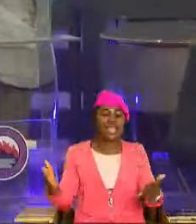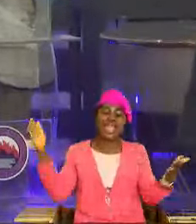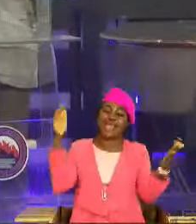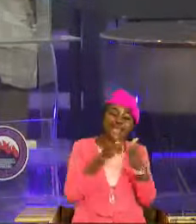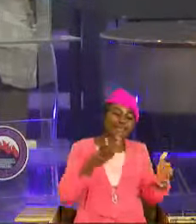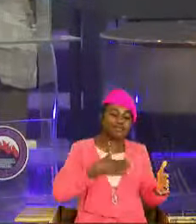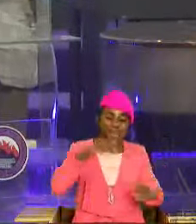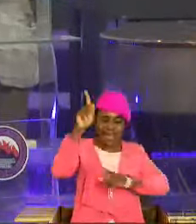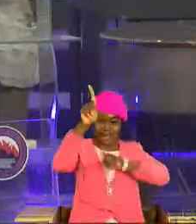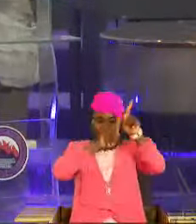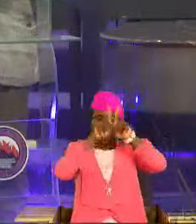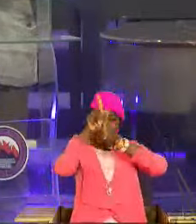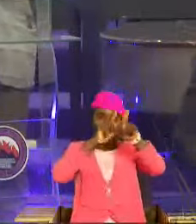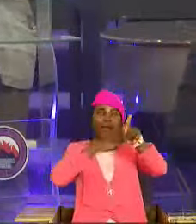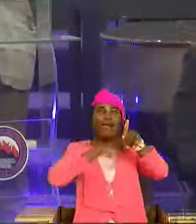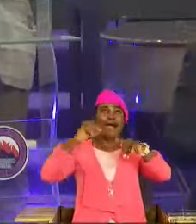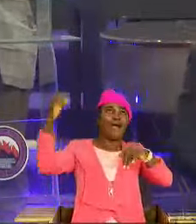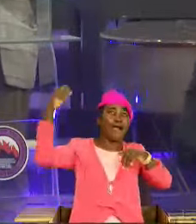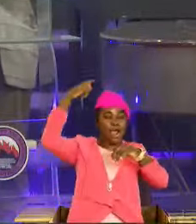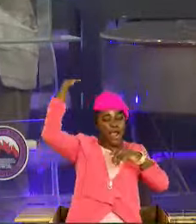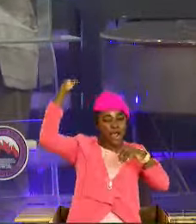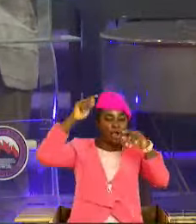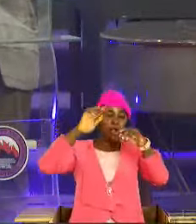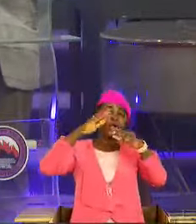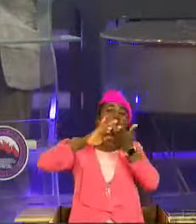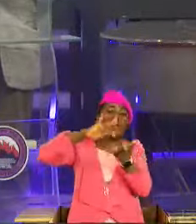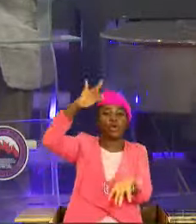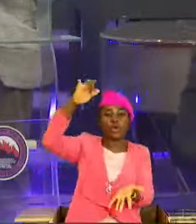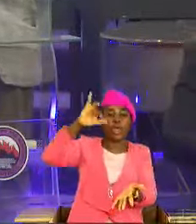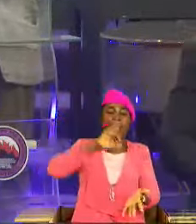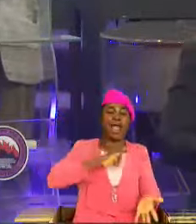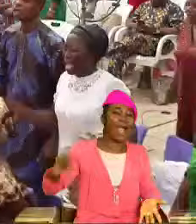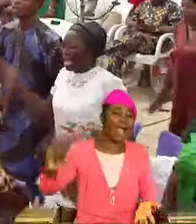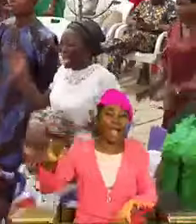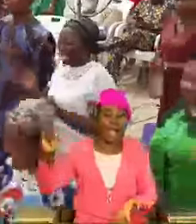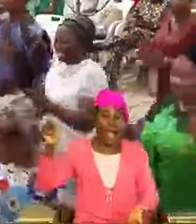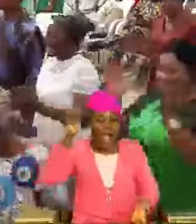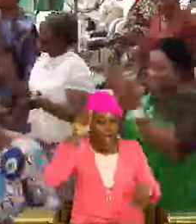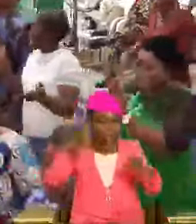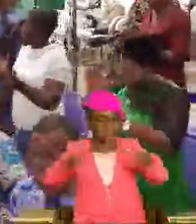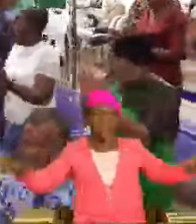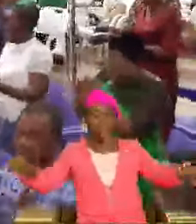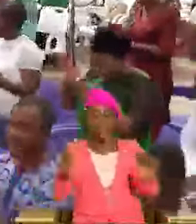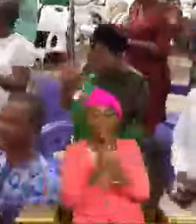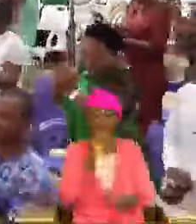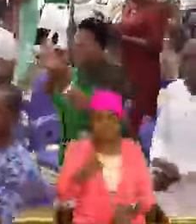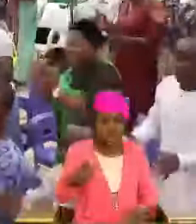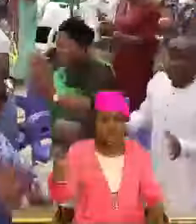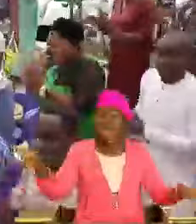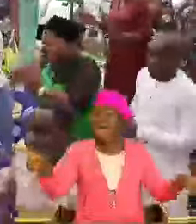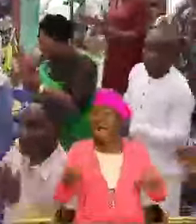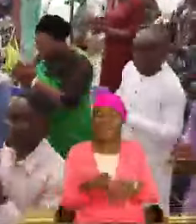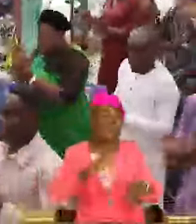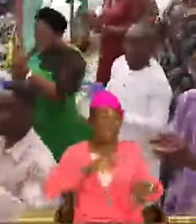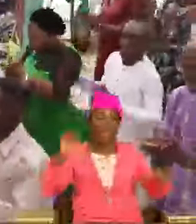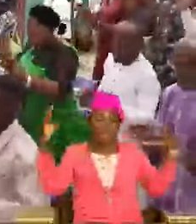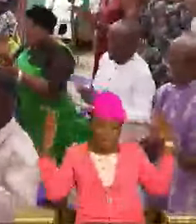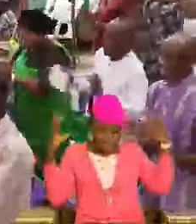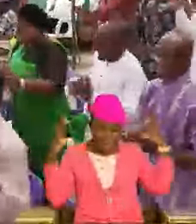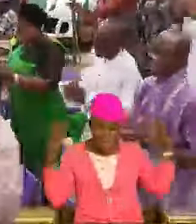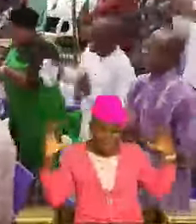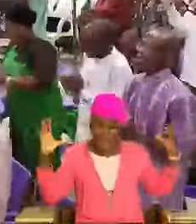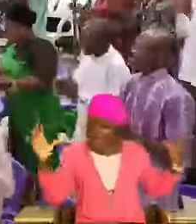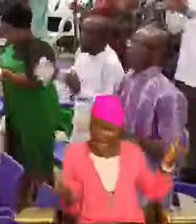Glory I disagree with you I S my hands together Catch Fire Catch